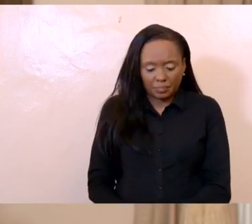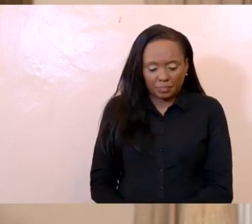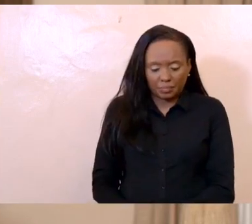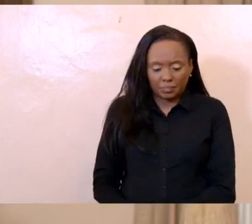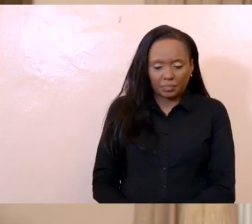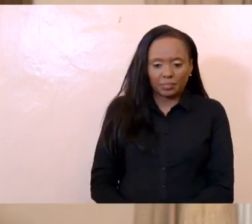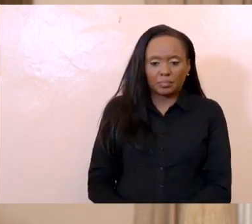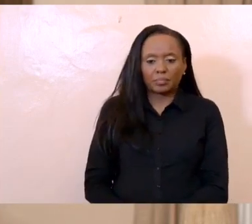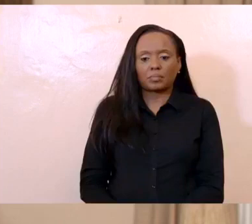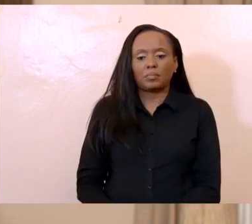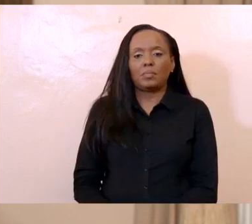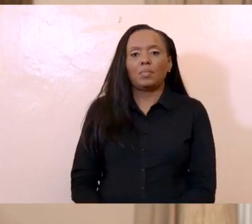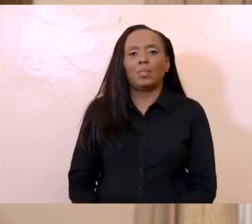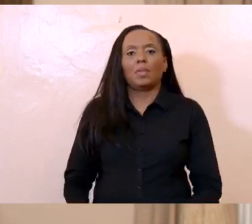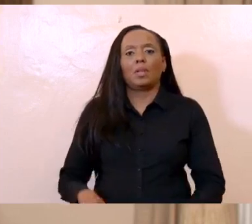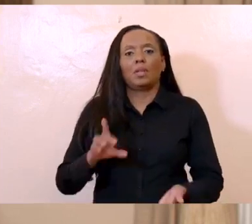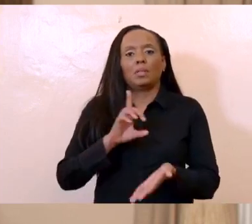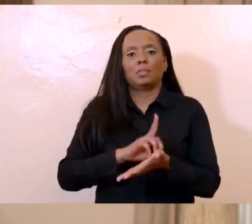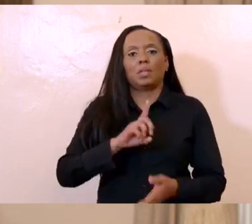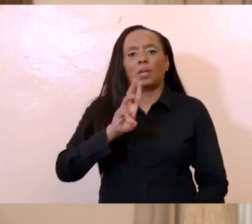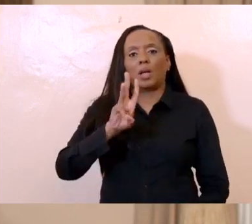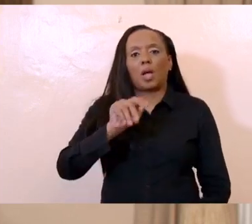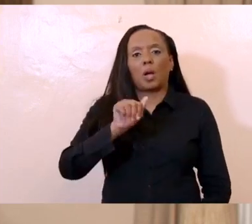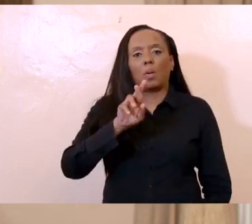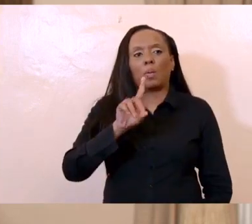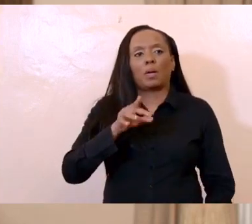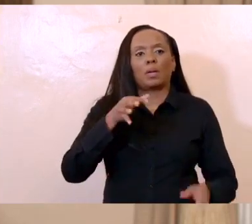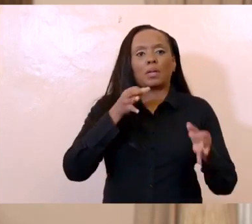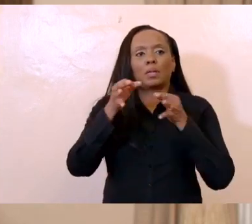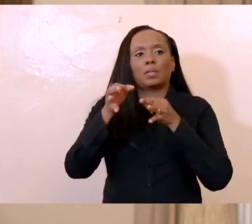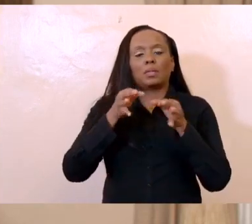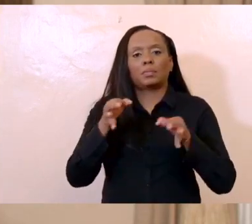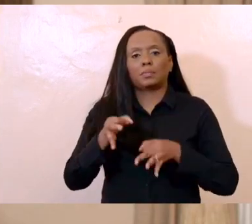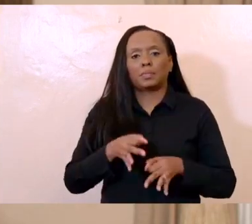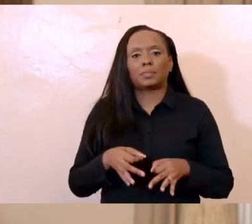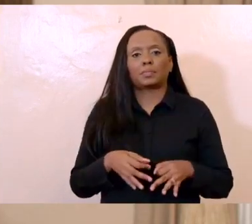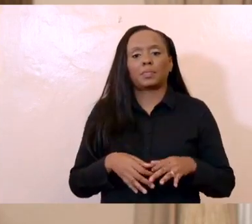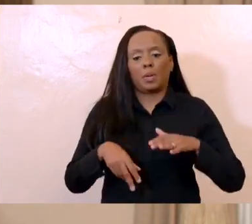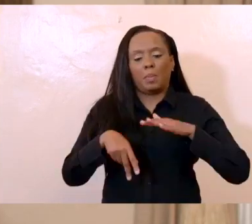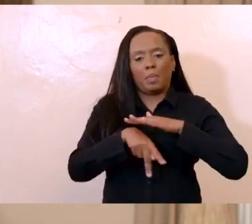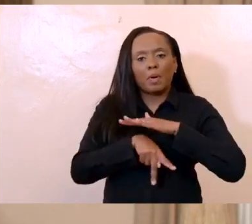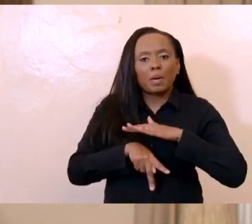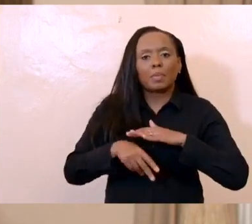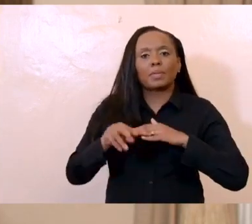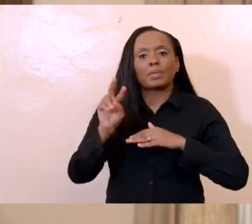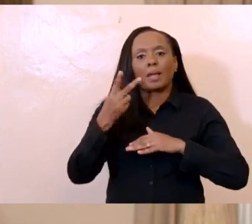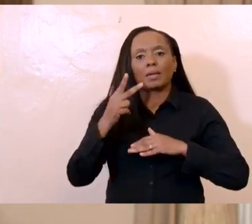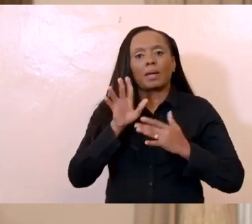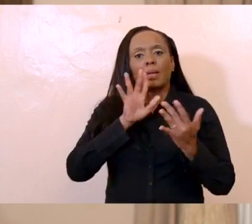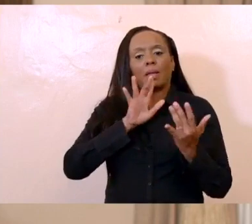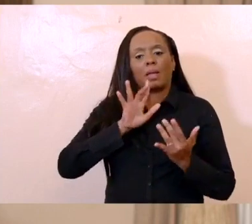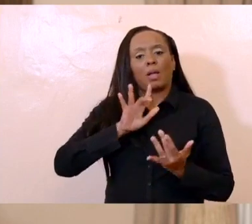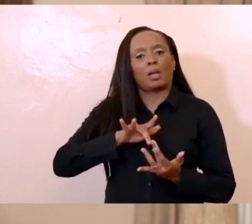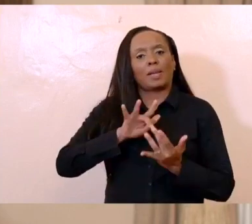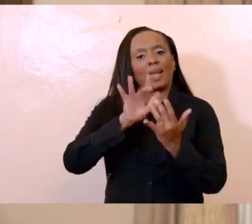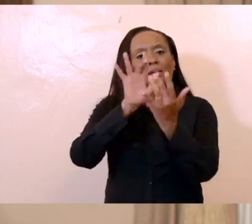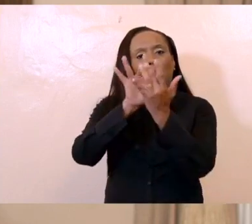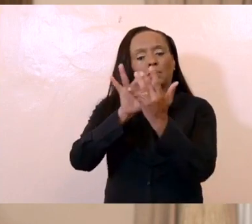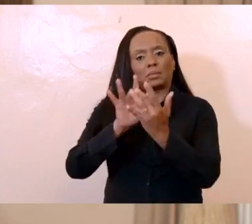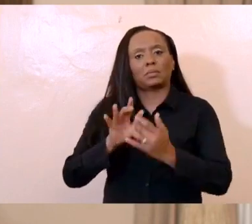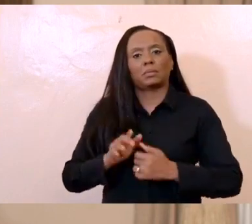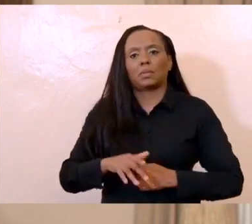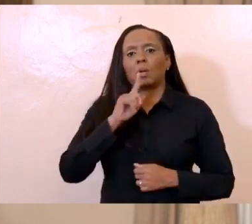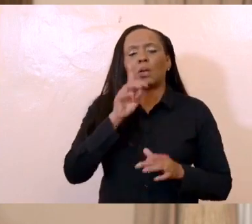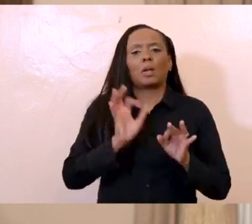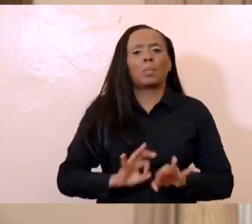And Dr. Ward would have explained the importance of differentiating between primary contacts and secondary contacts. And this is very important, because what